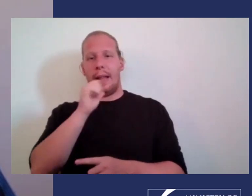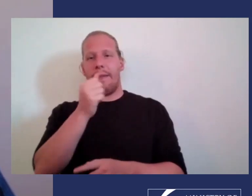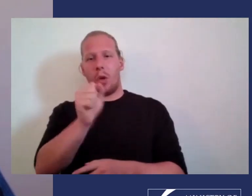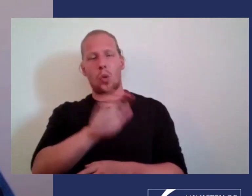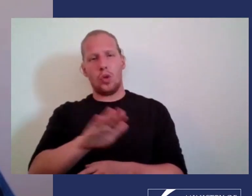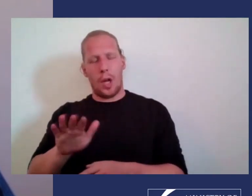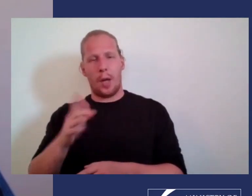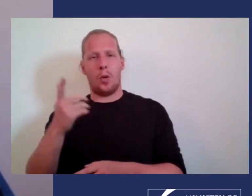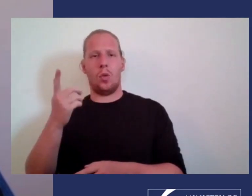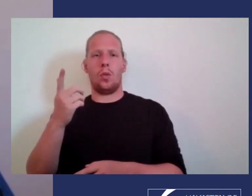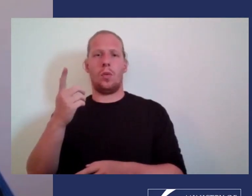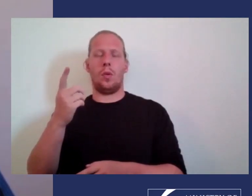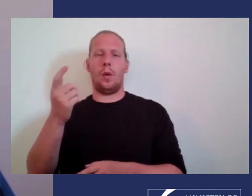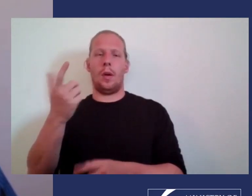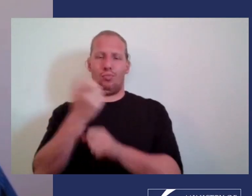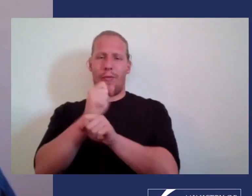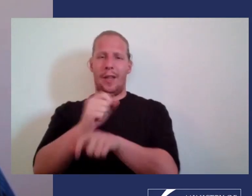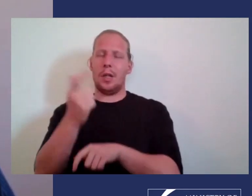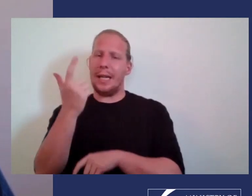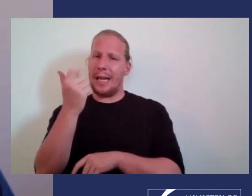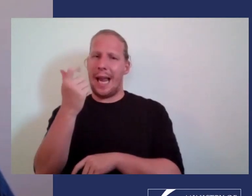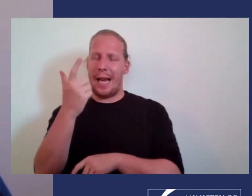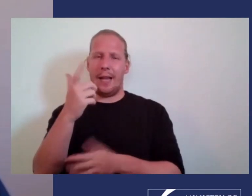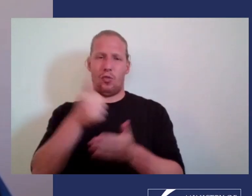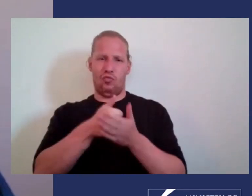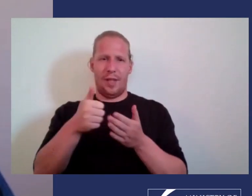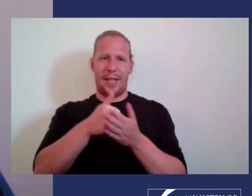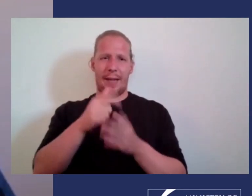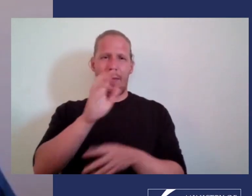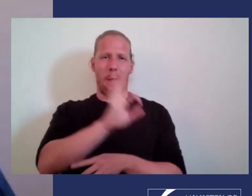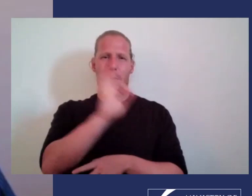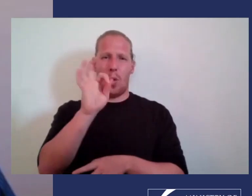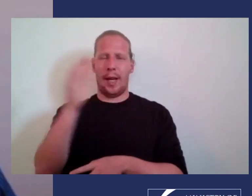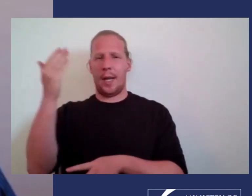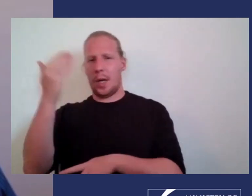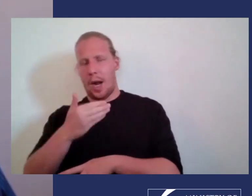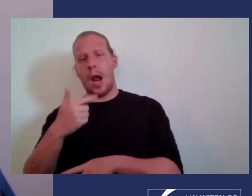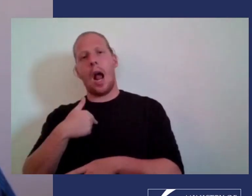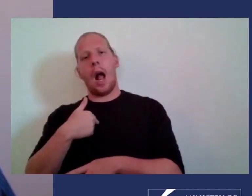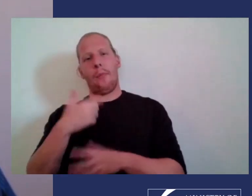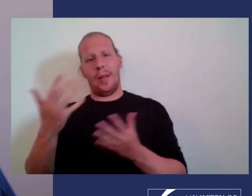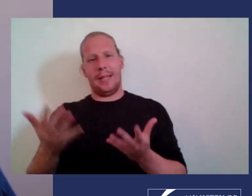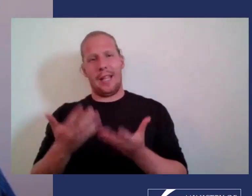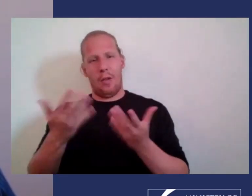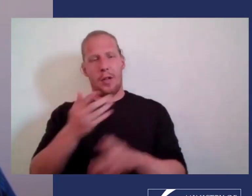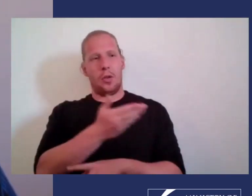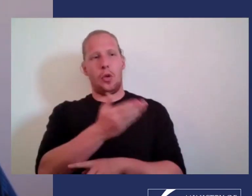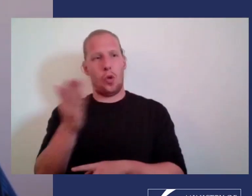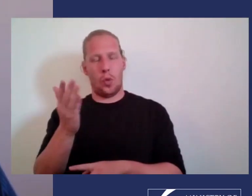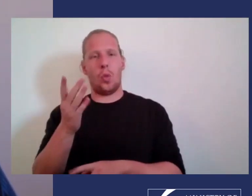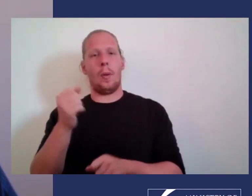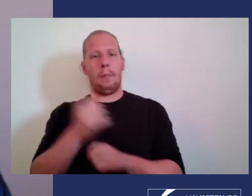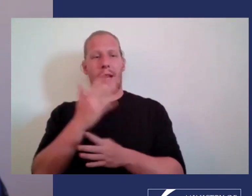has been prescribed a preventer inhaler that they take regularly morning and night, I'd really encourage you to get into the habit of doing that